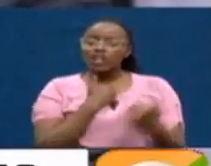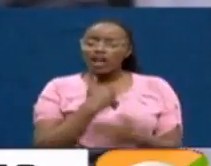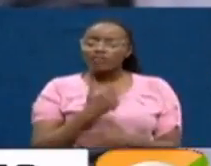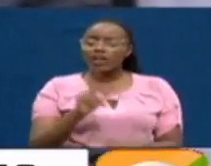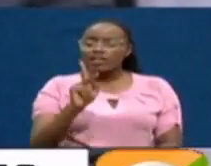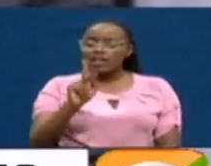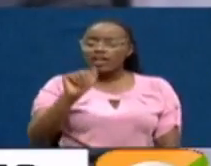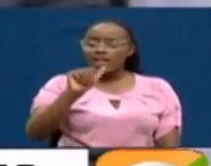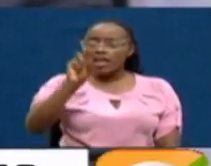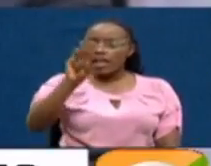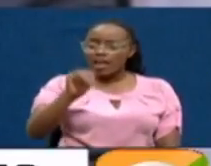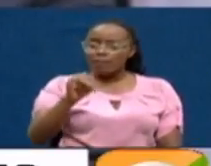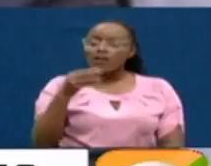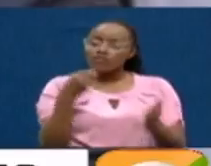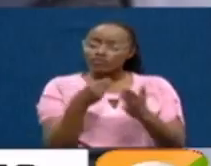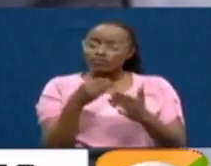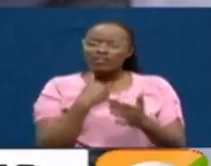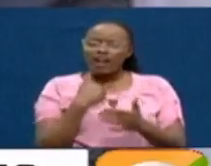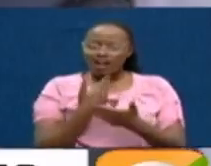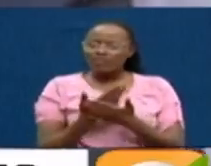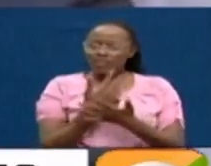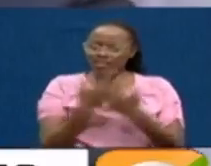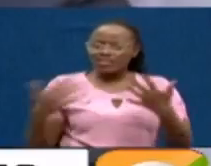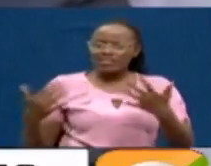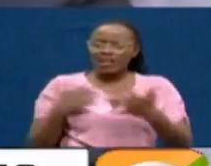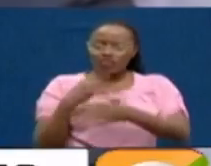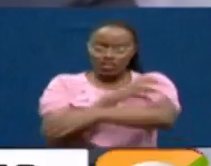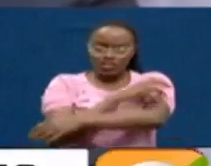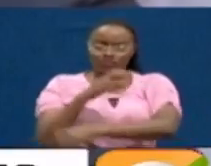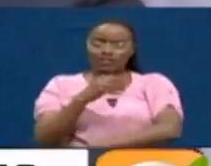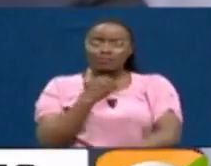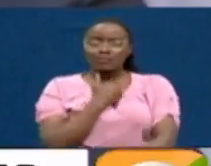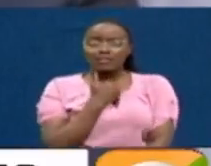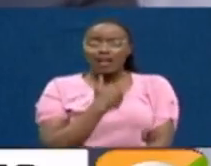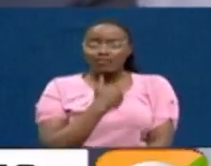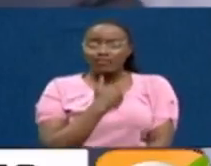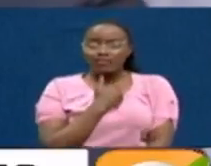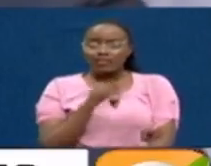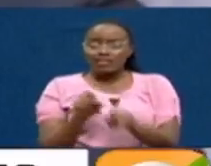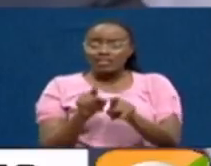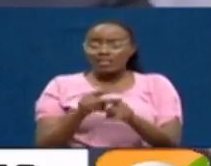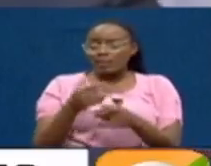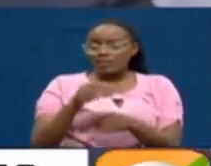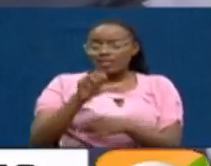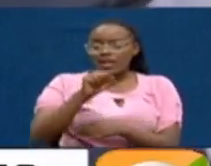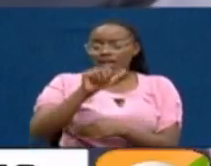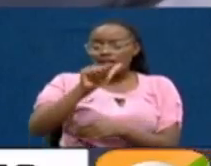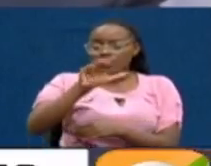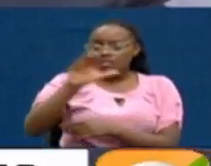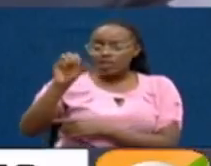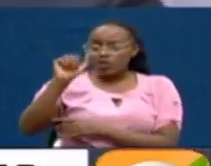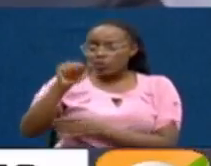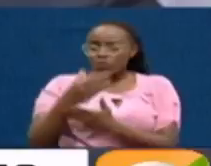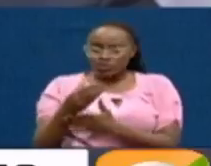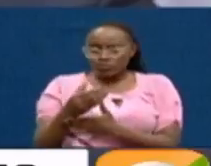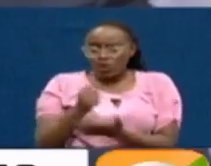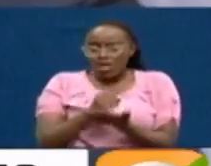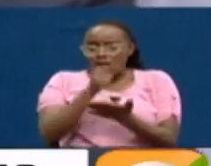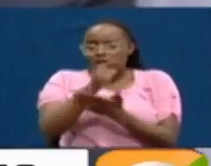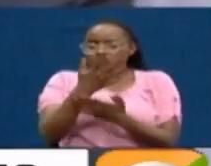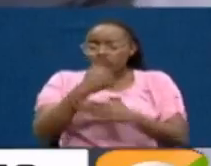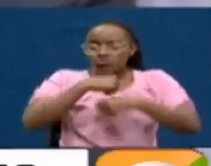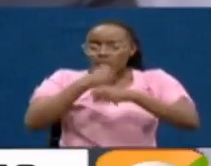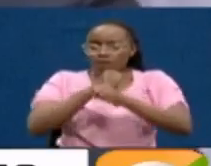KM has the facilities to do that. We have the capacity to do that. As the circle, we can now finance you to redo your house